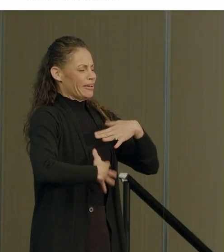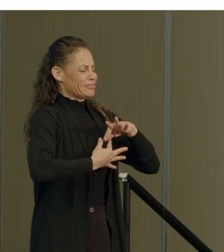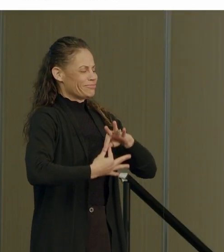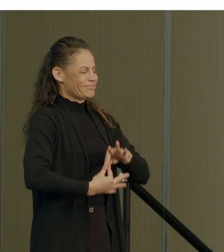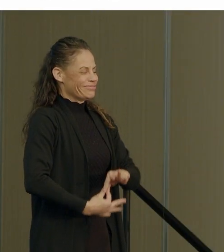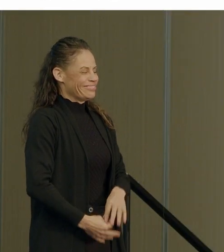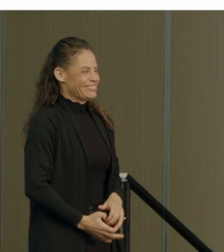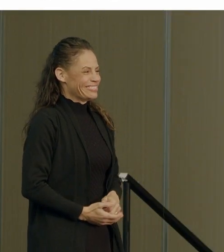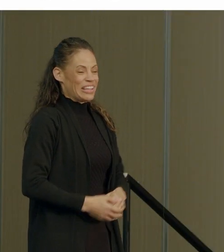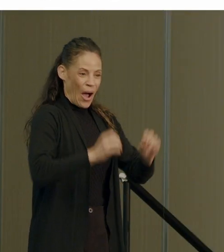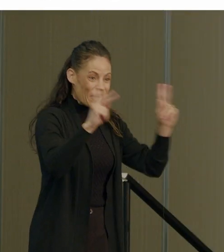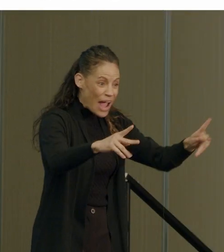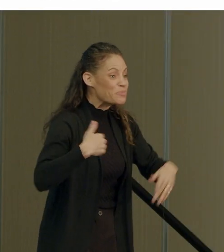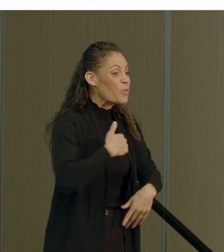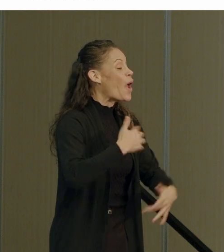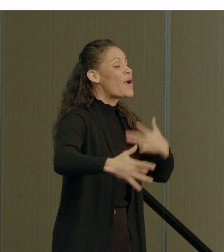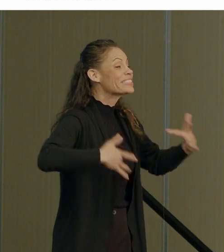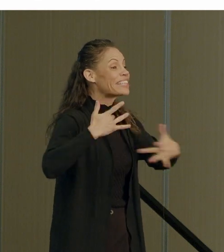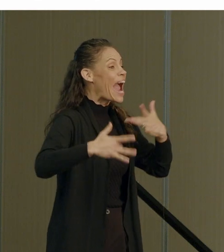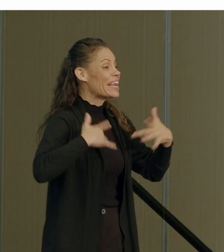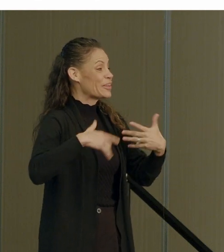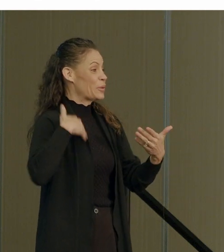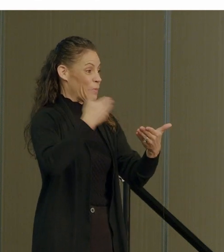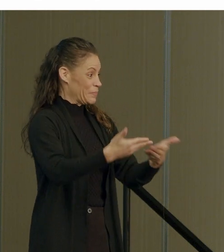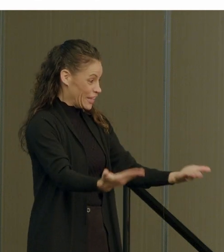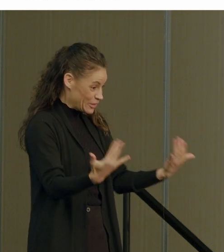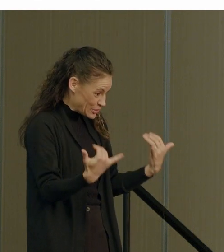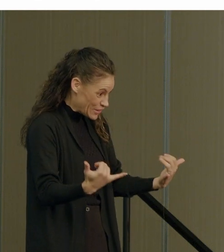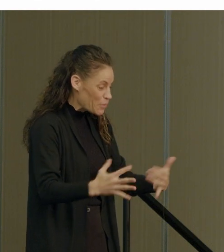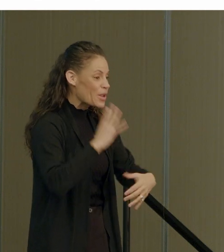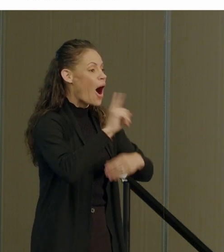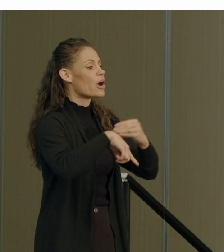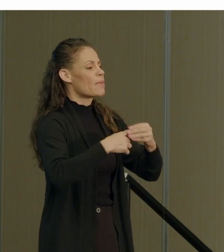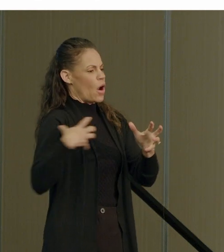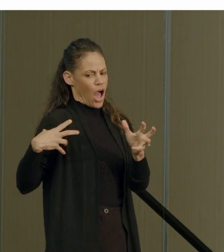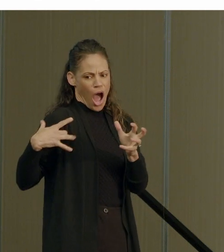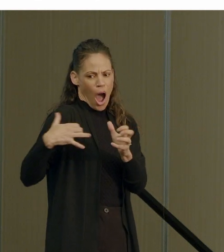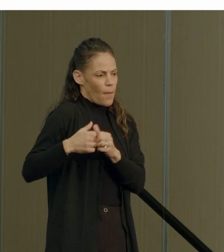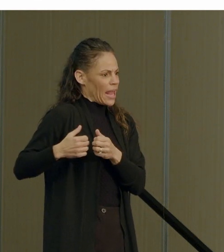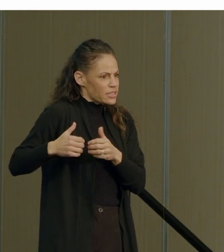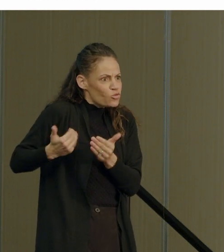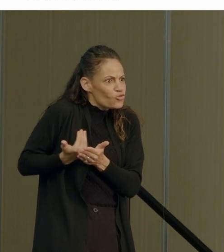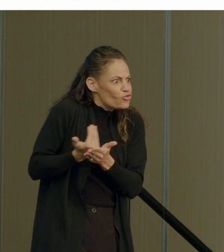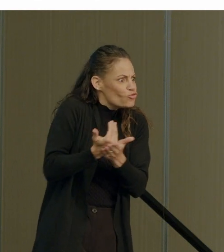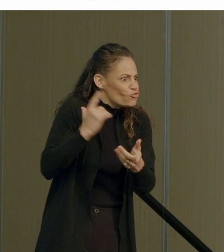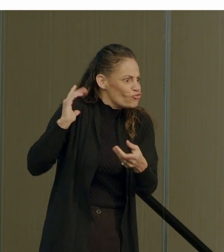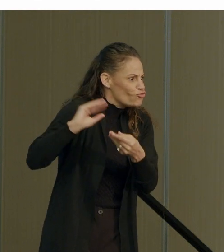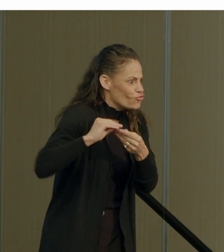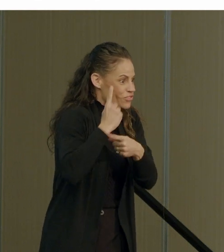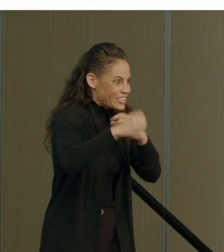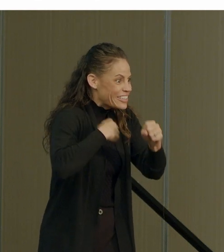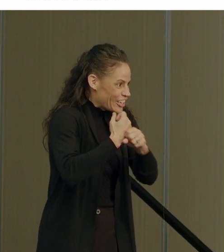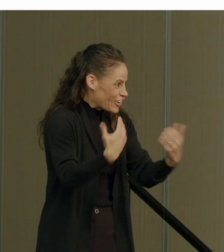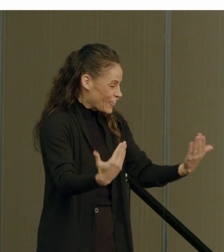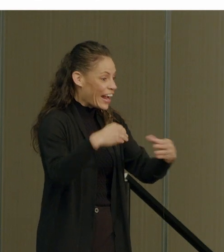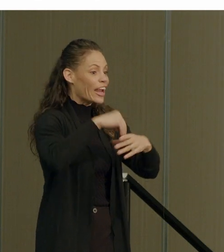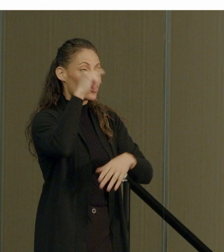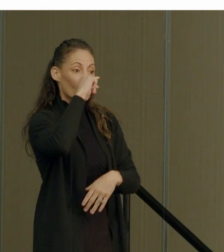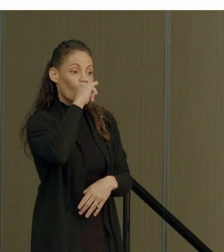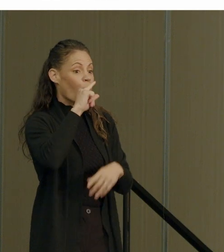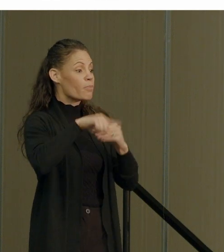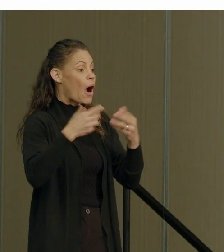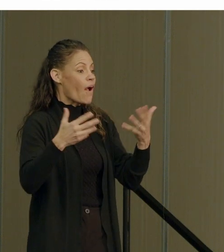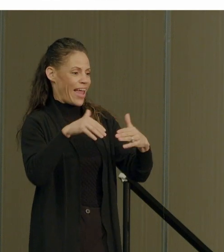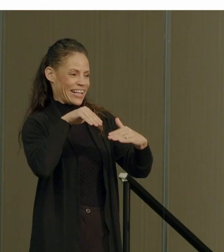Okay, yeah, we are so excited to come here today. We're going to be talking about updates from over the past year at Google in accessibility. So